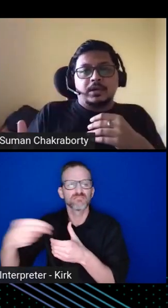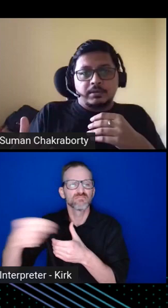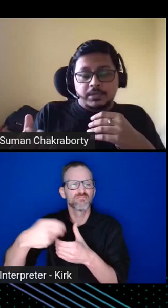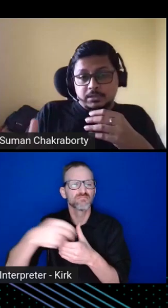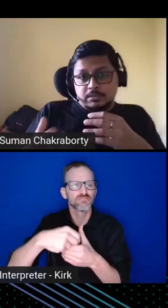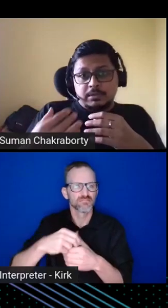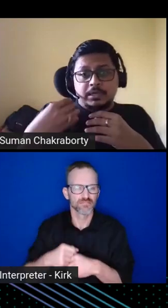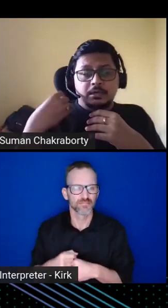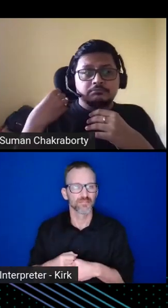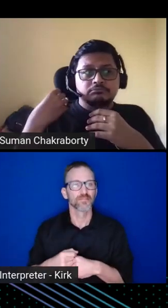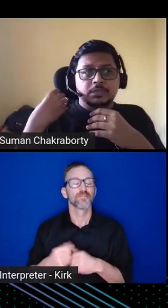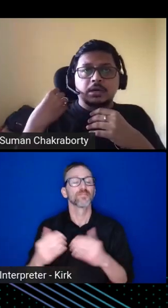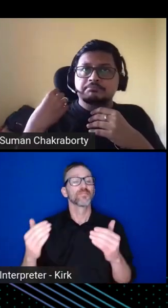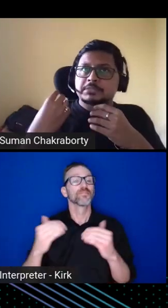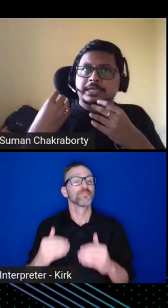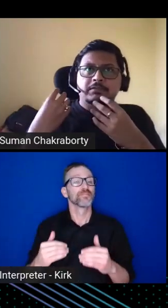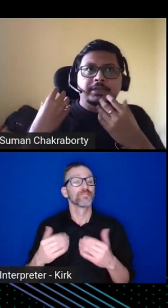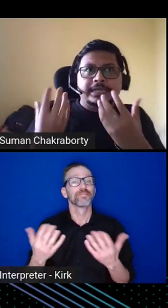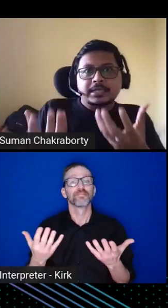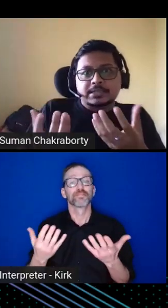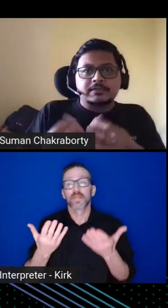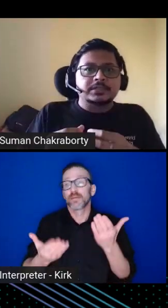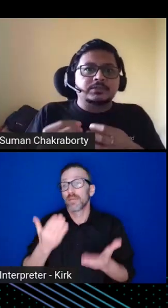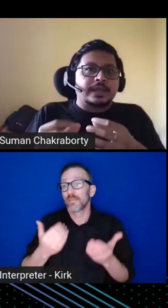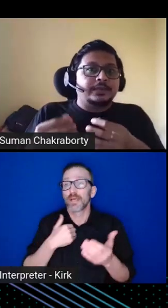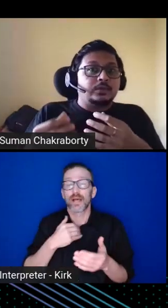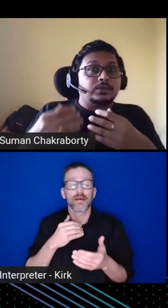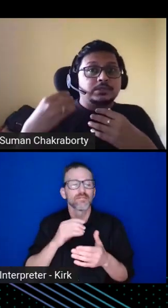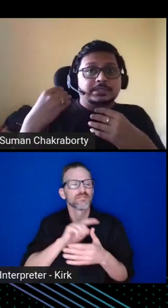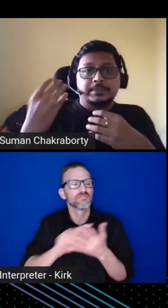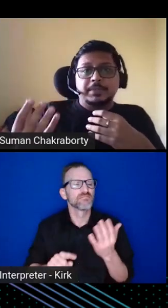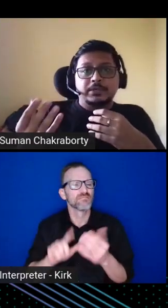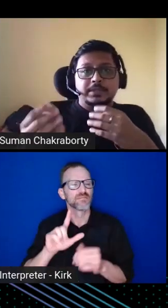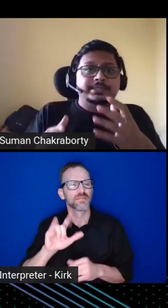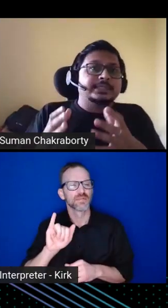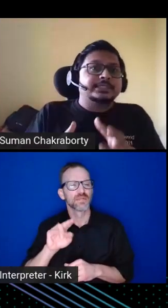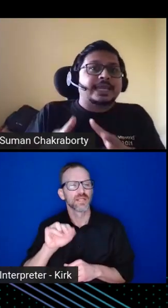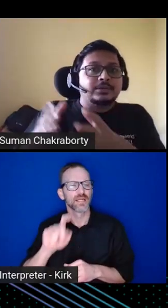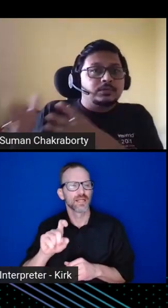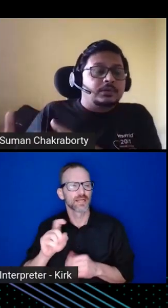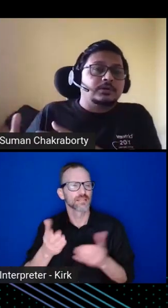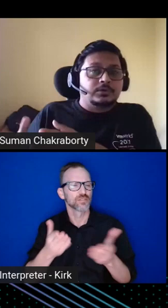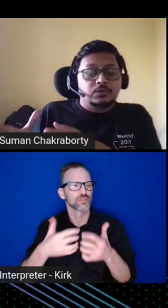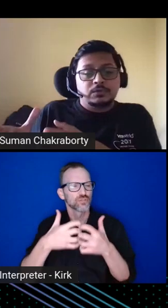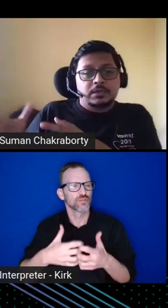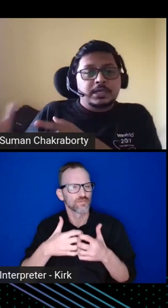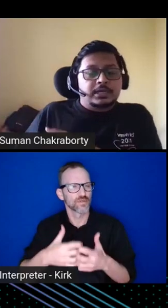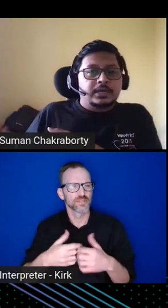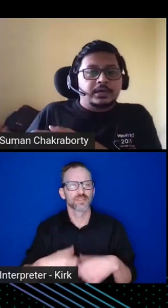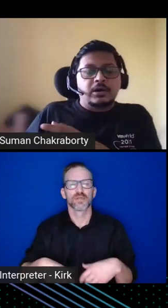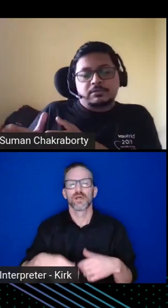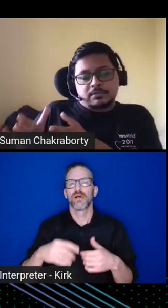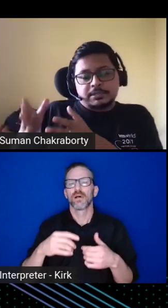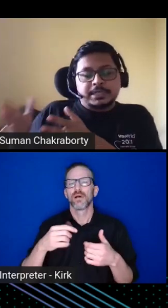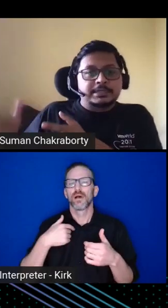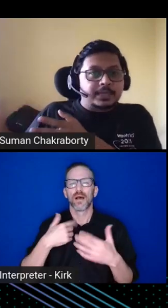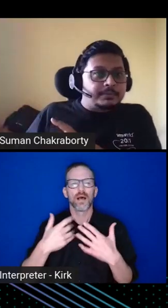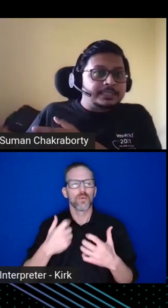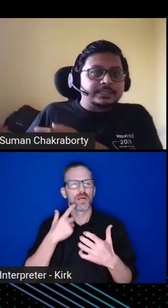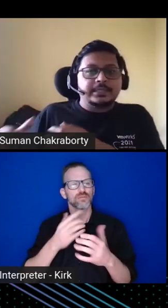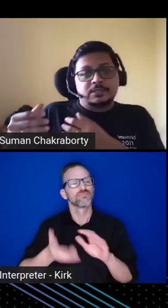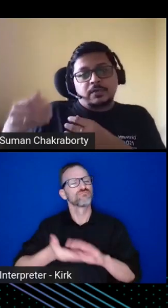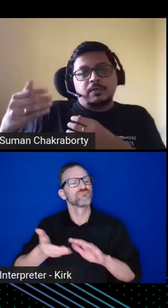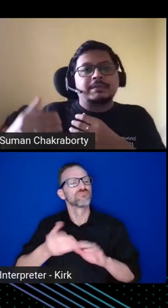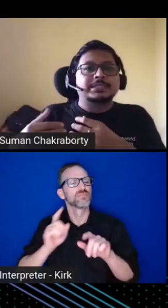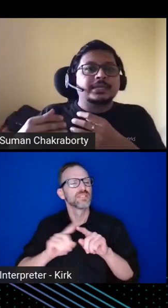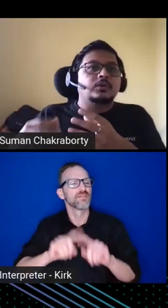as a set of Linux servers, where you want to simply do SSH and or run some